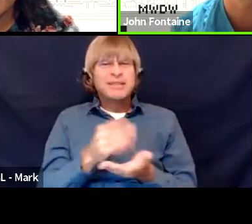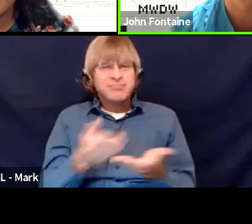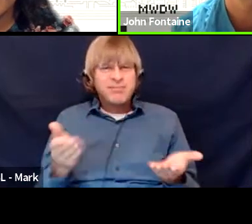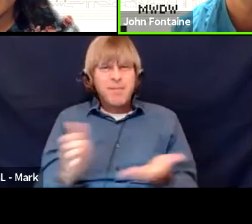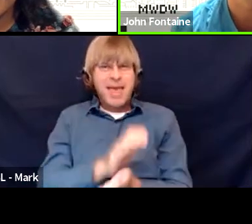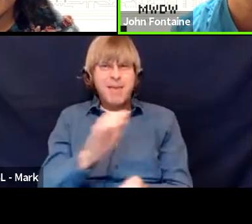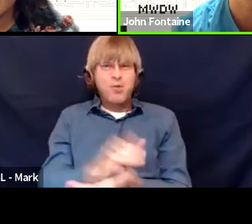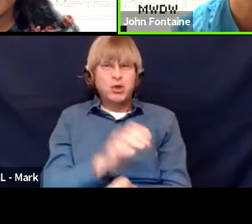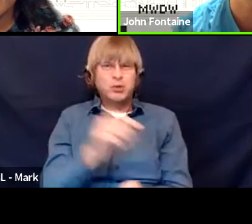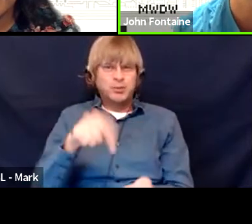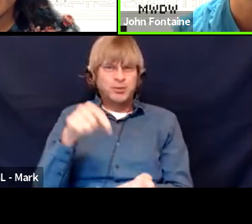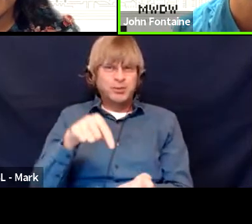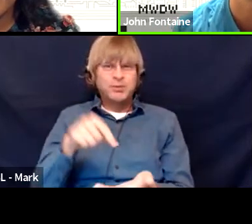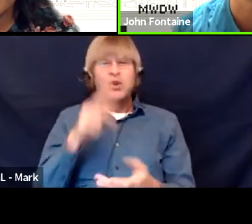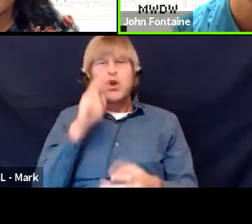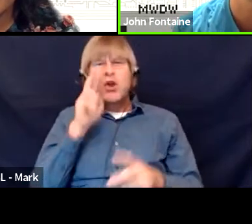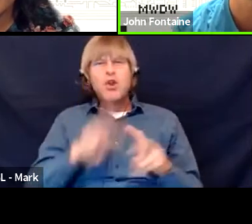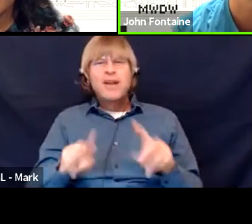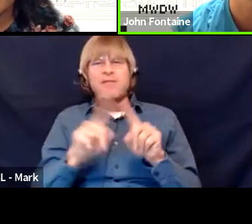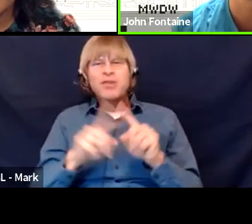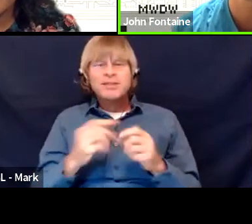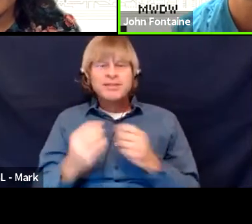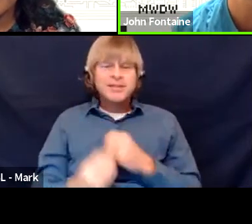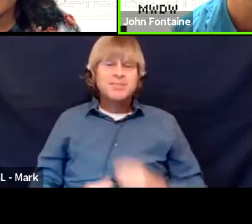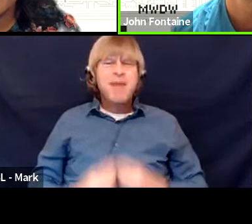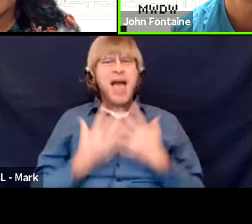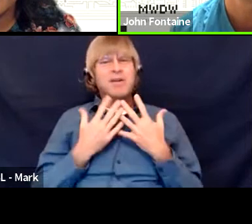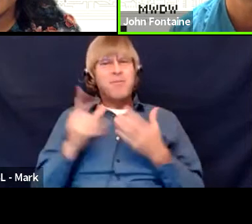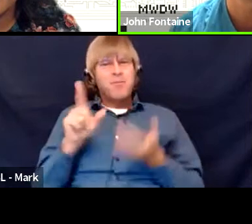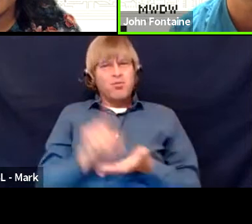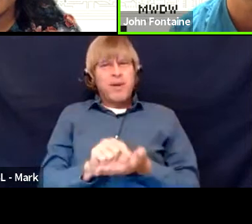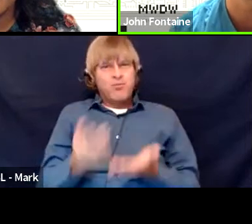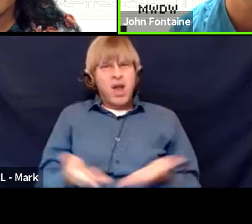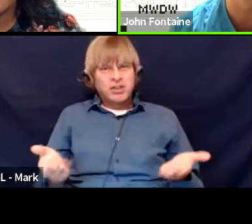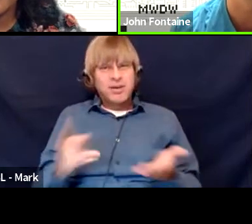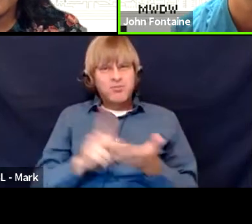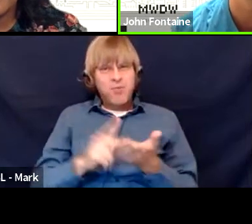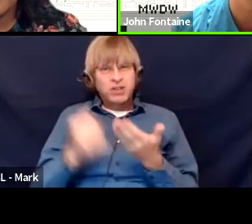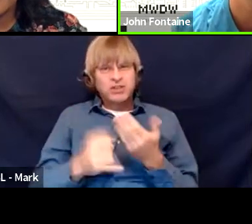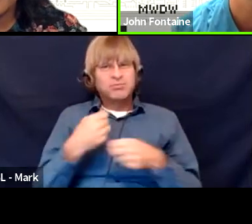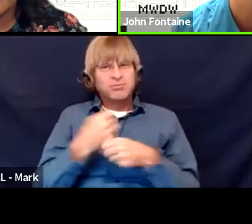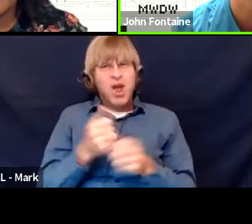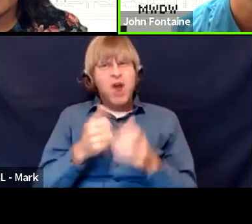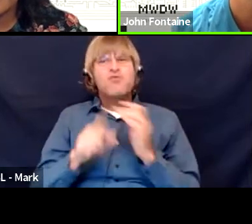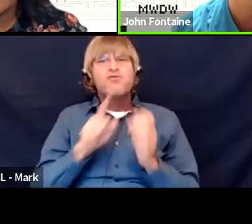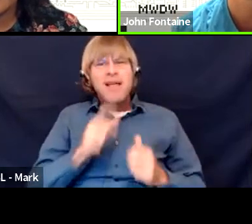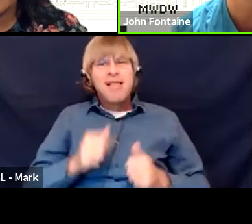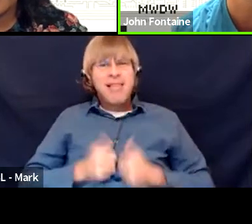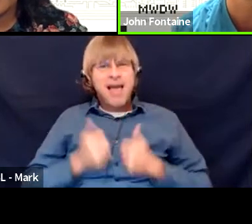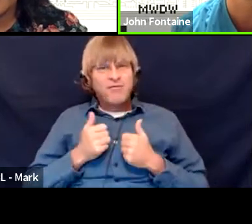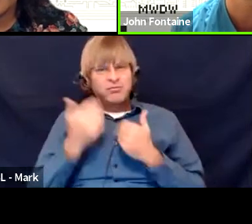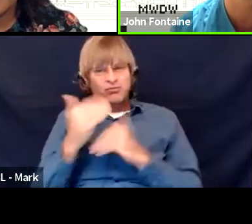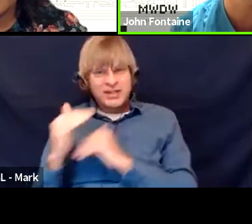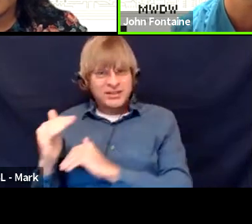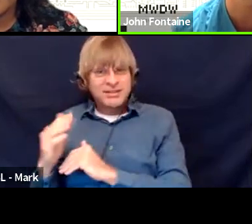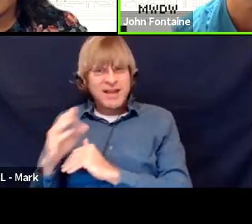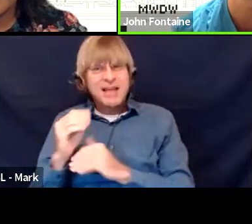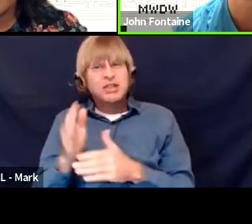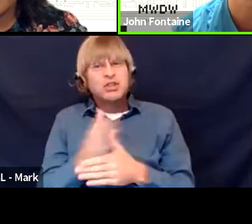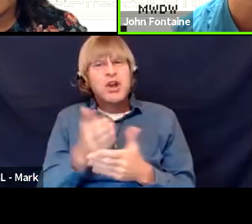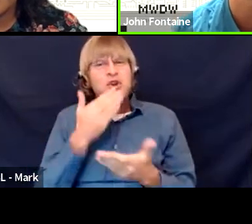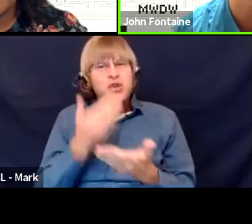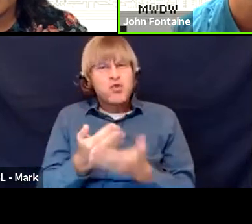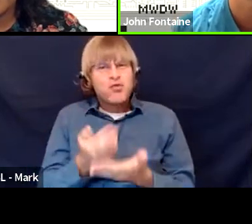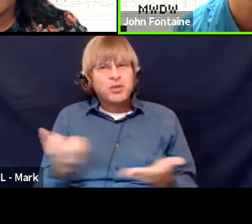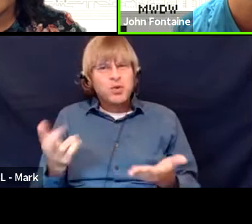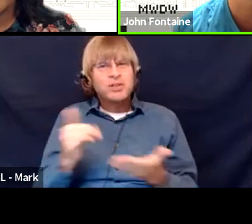paper. We'll take a look at some inspiring print projects that were produced under real life constraints and share powerful